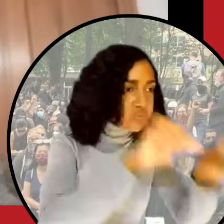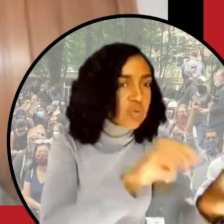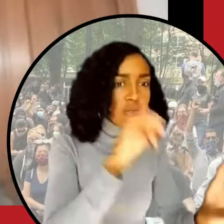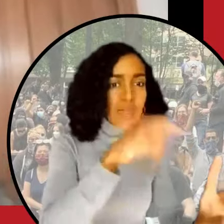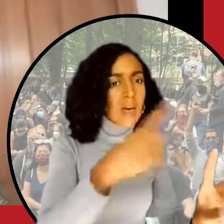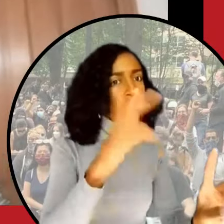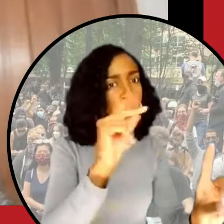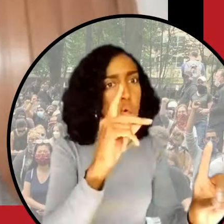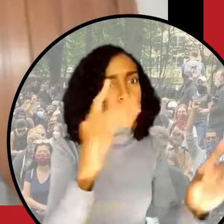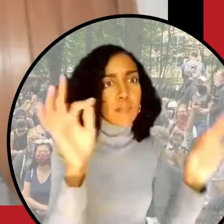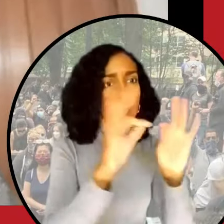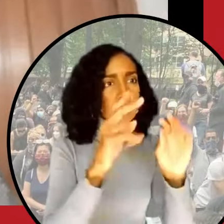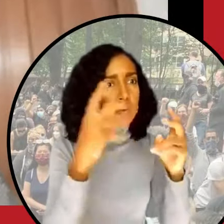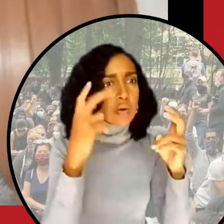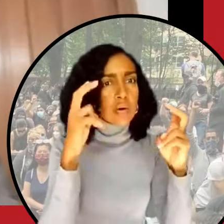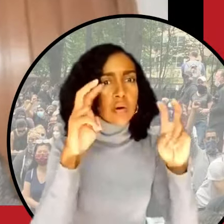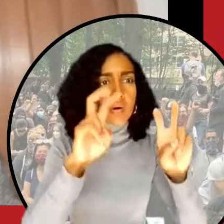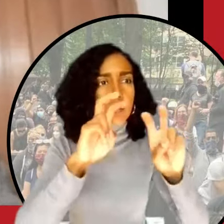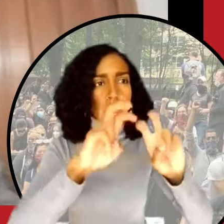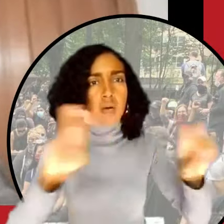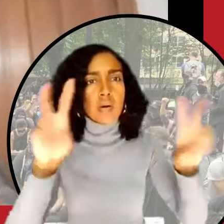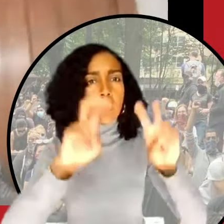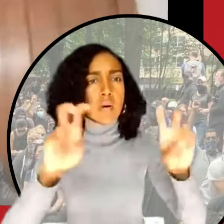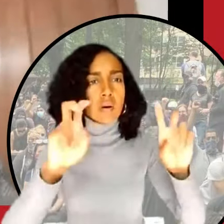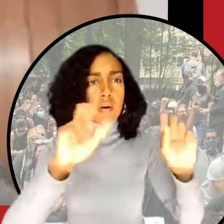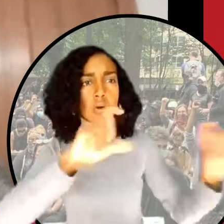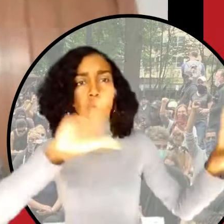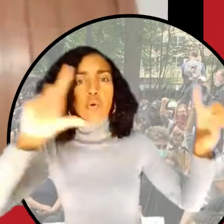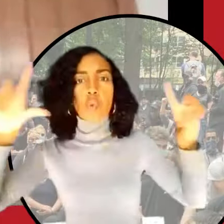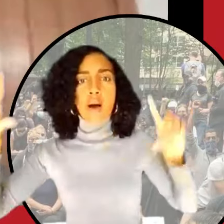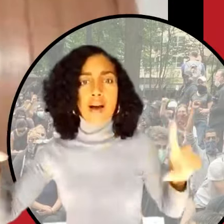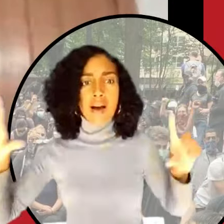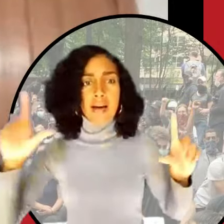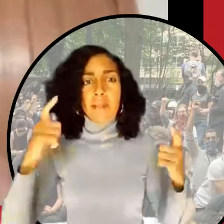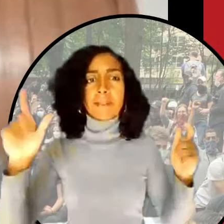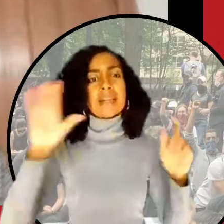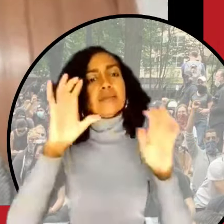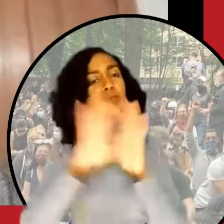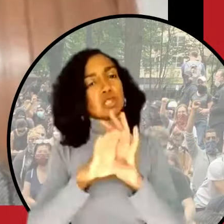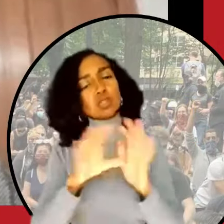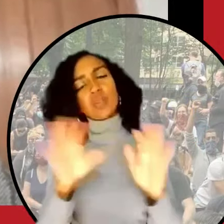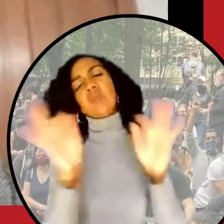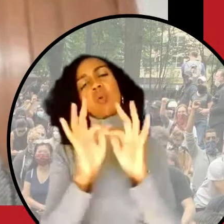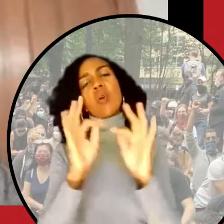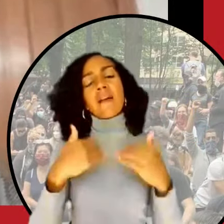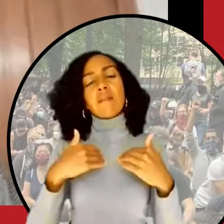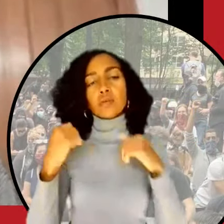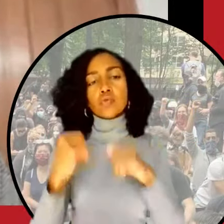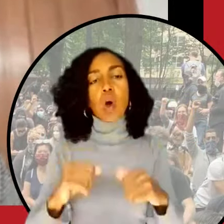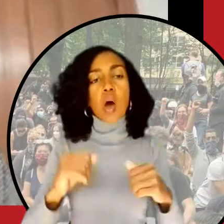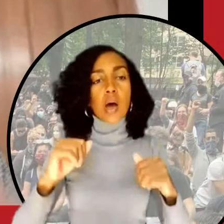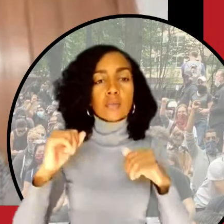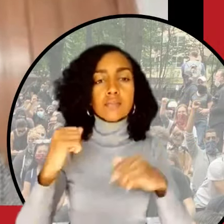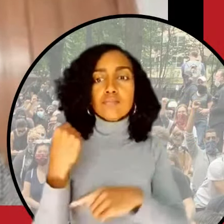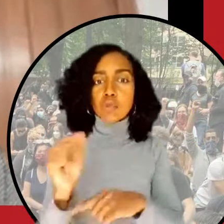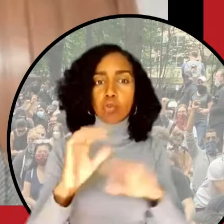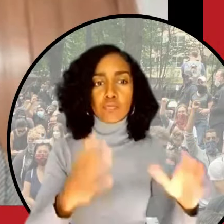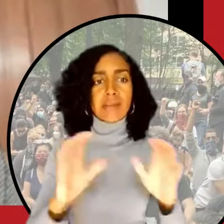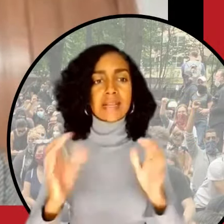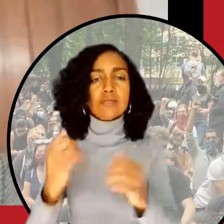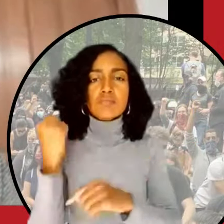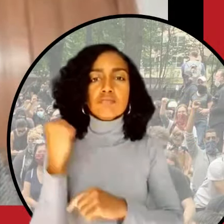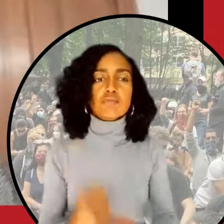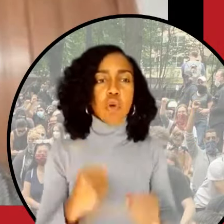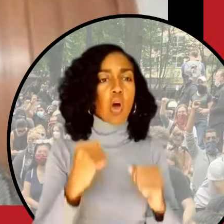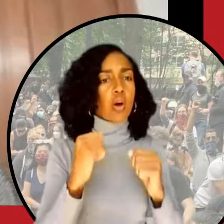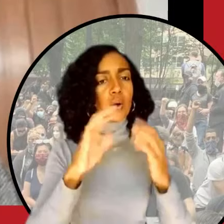I think, as I said before, just by having strong movements, strong communities, you can achieve an awful